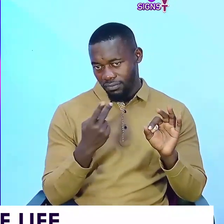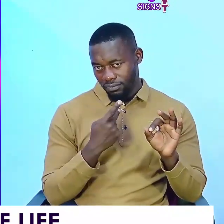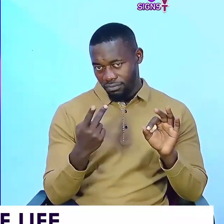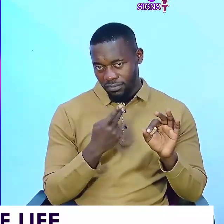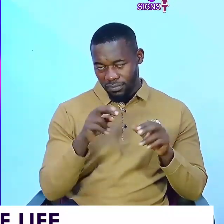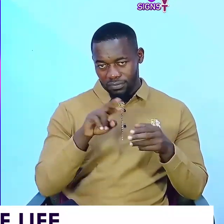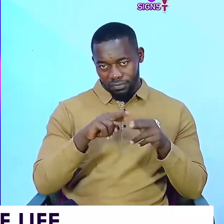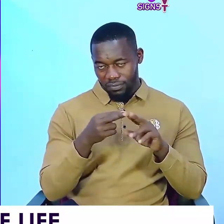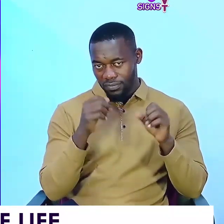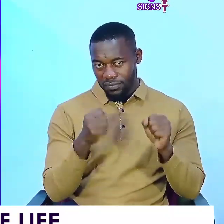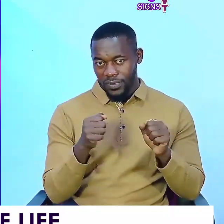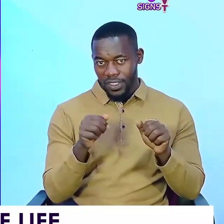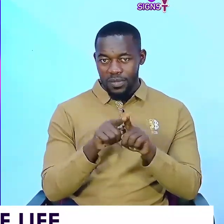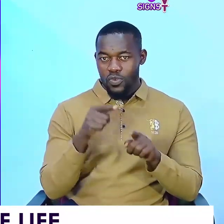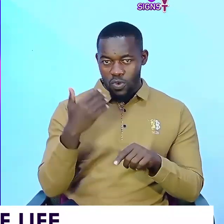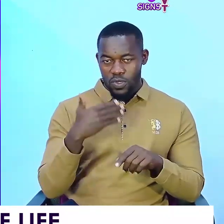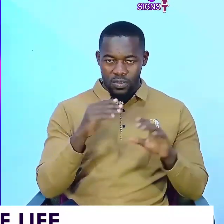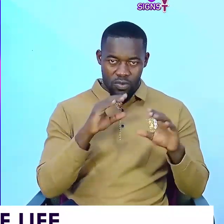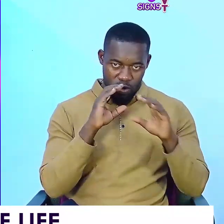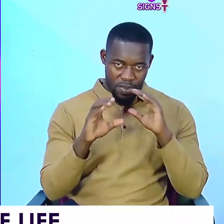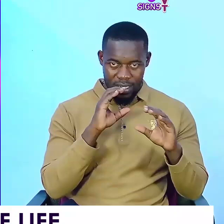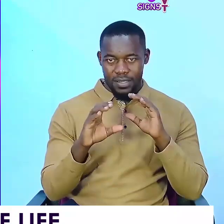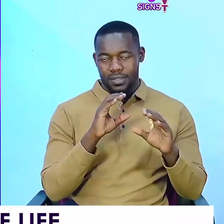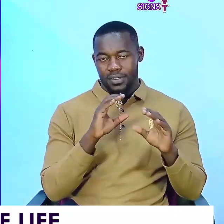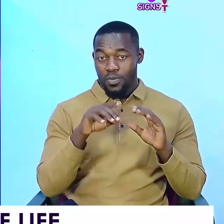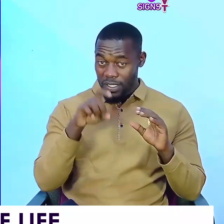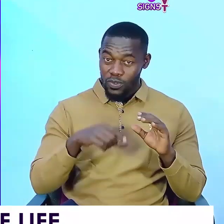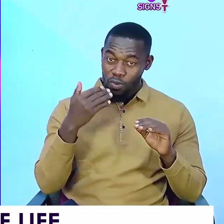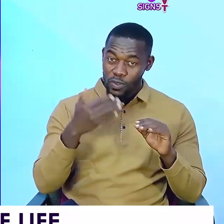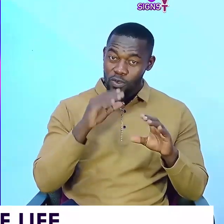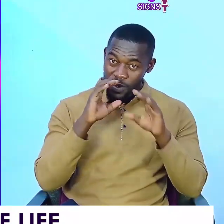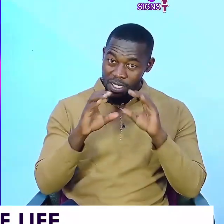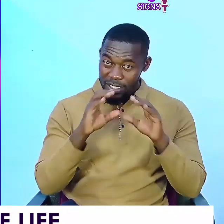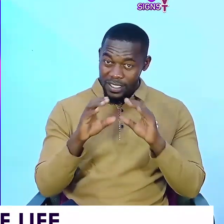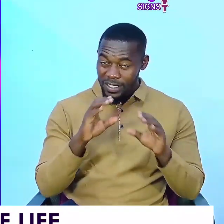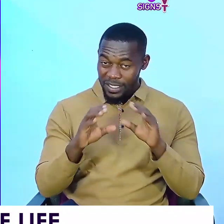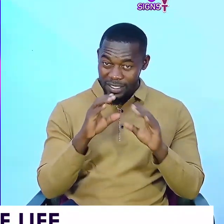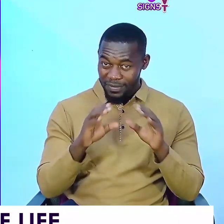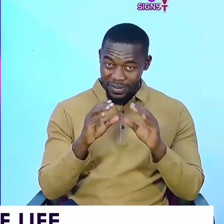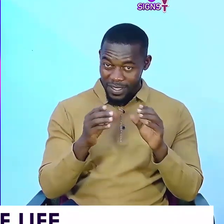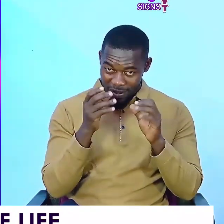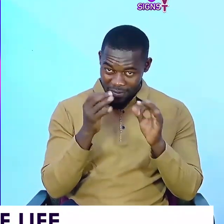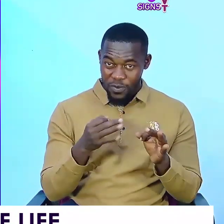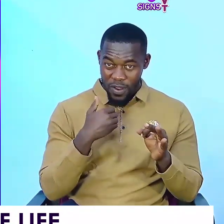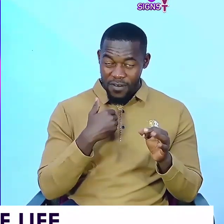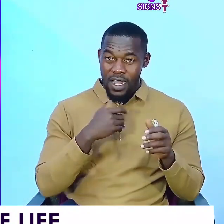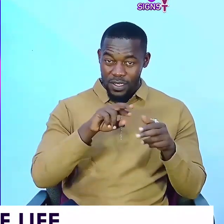and your consistency in it. You have to be consistent in your commitment.